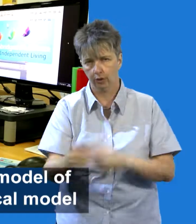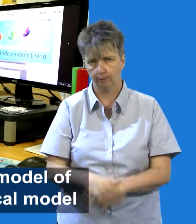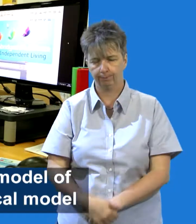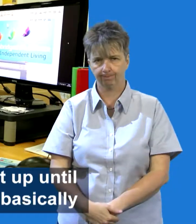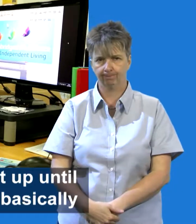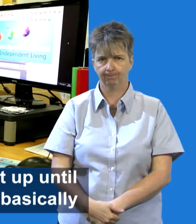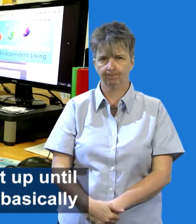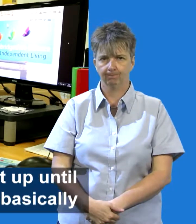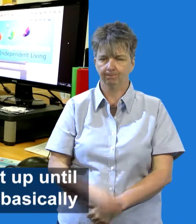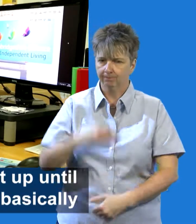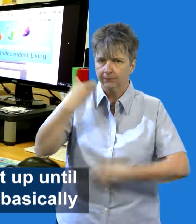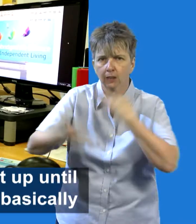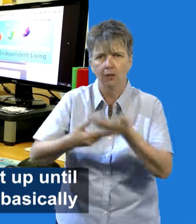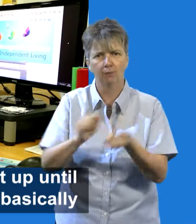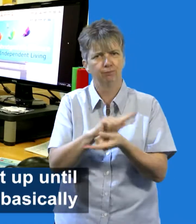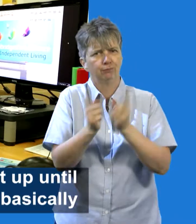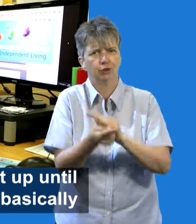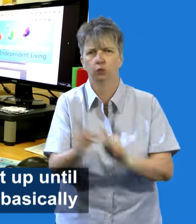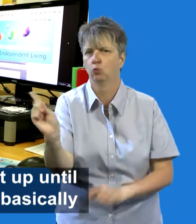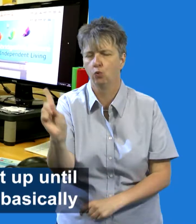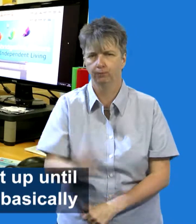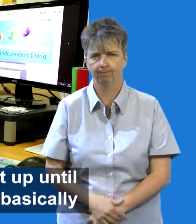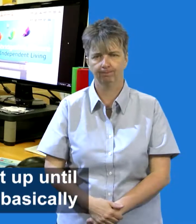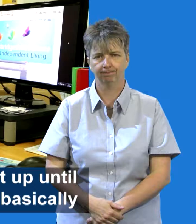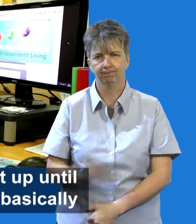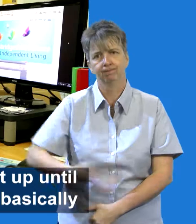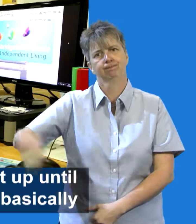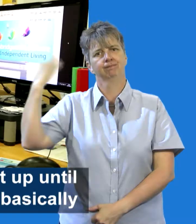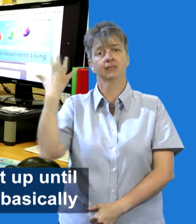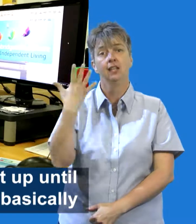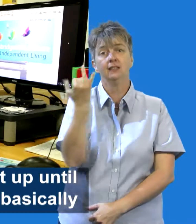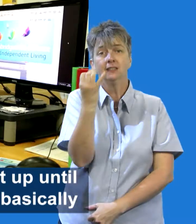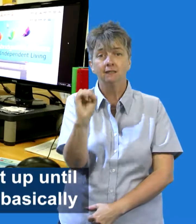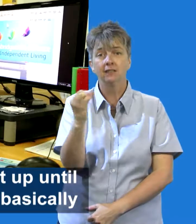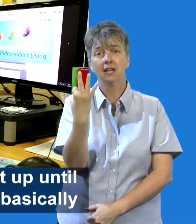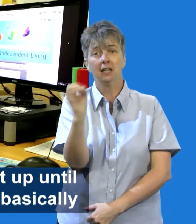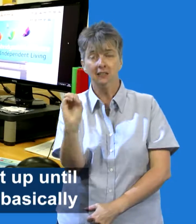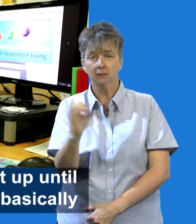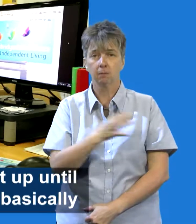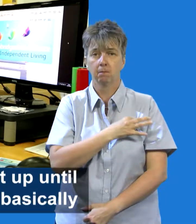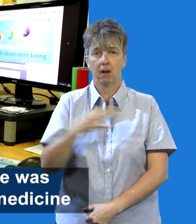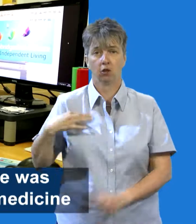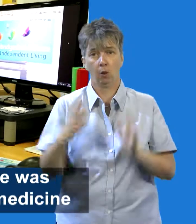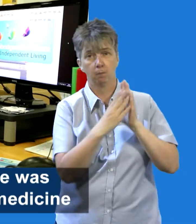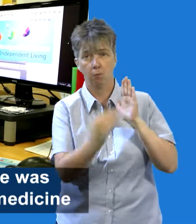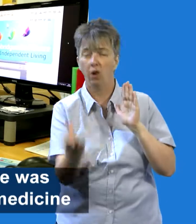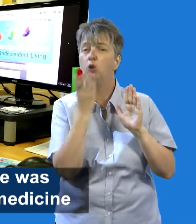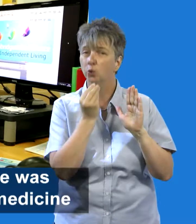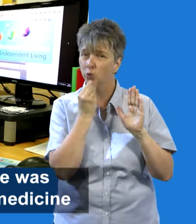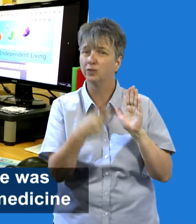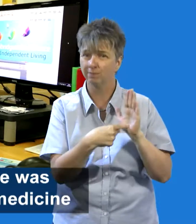the medical model was something that was prevalent up until the 1970s, the 1980s, which said basically